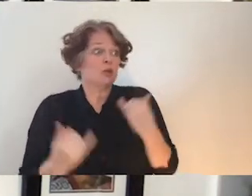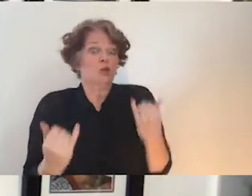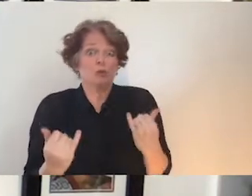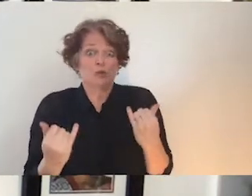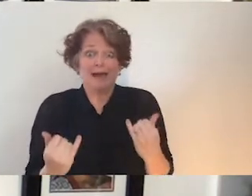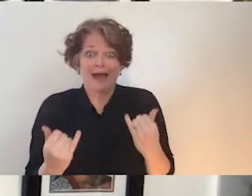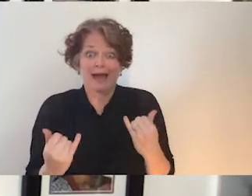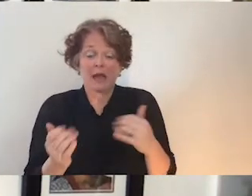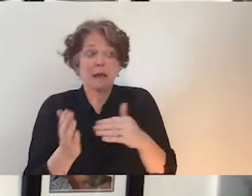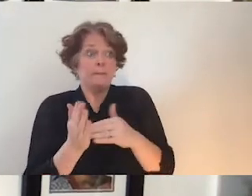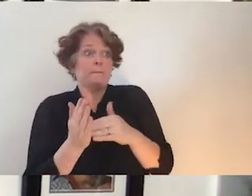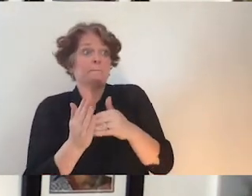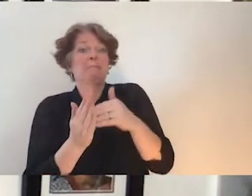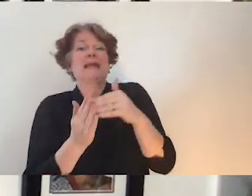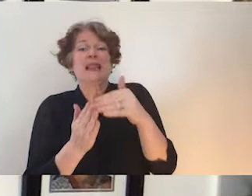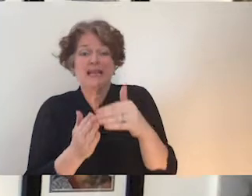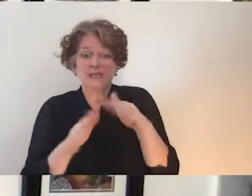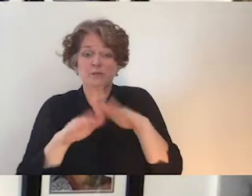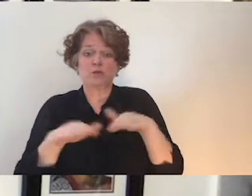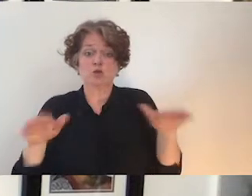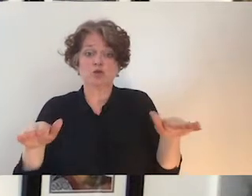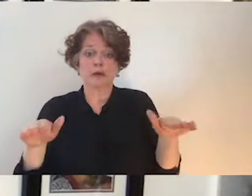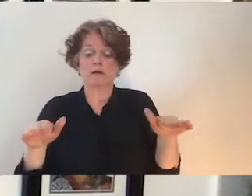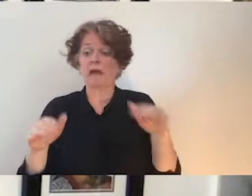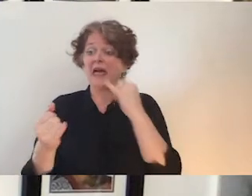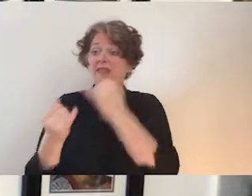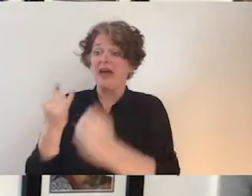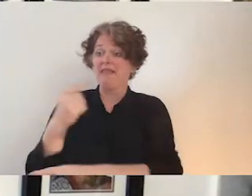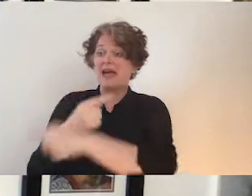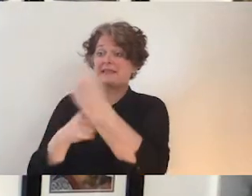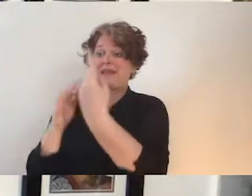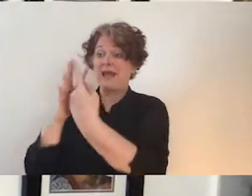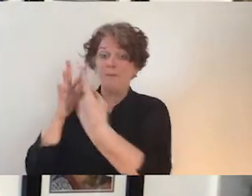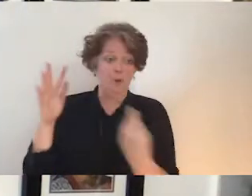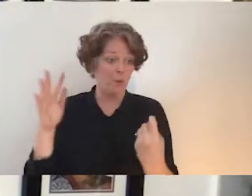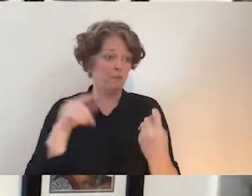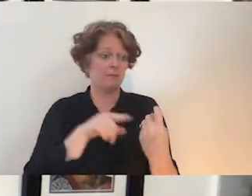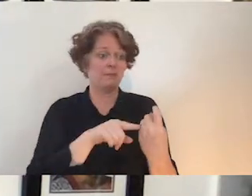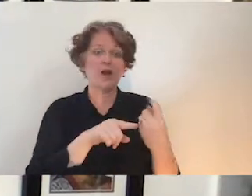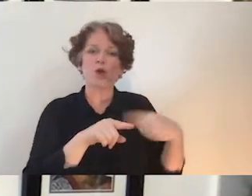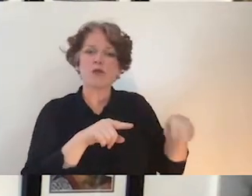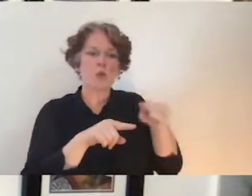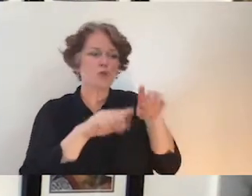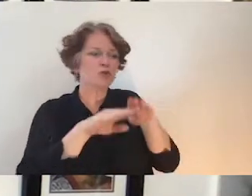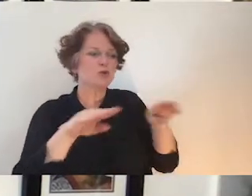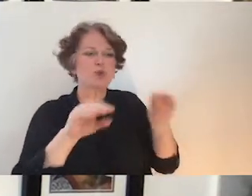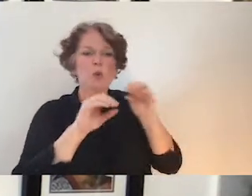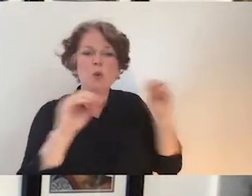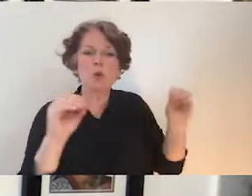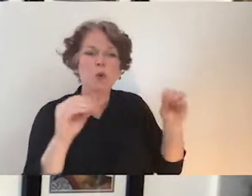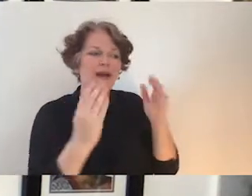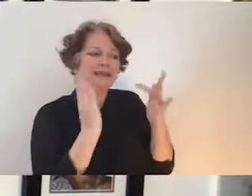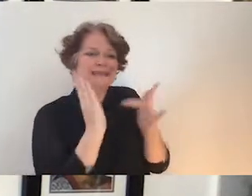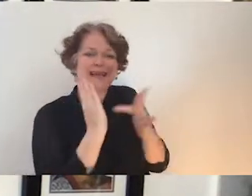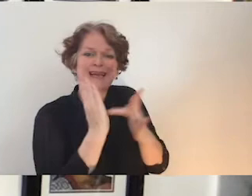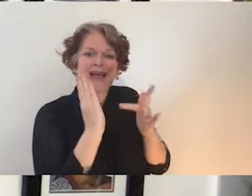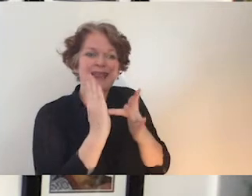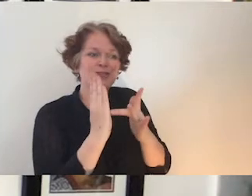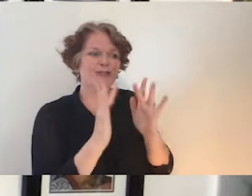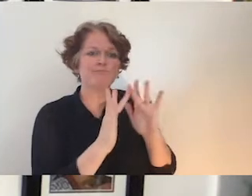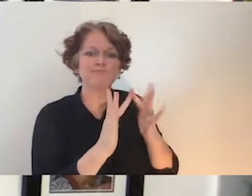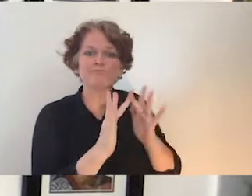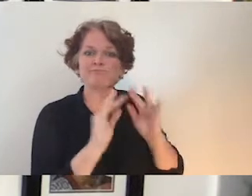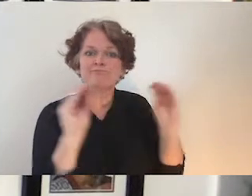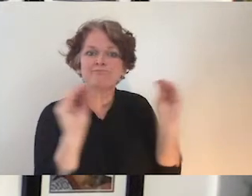speak, there are millions of children who have simply disappeared from school. children who have no technology